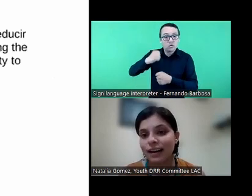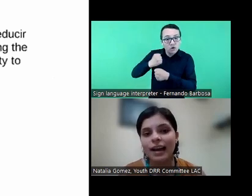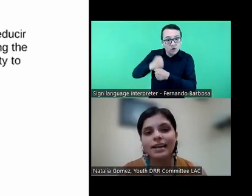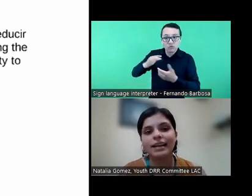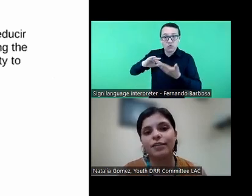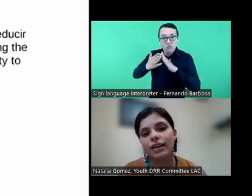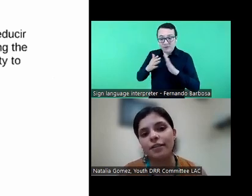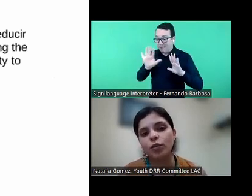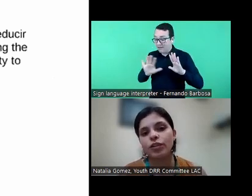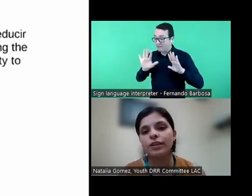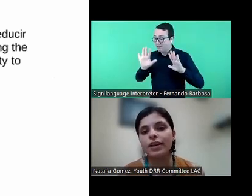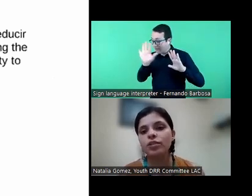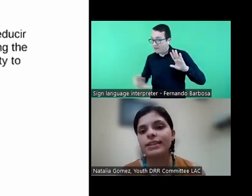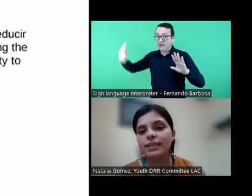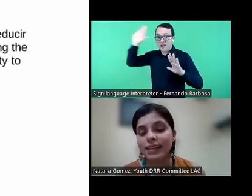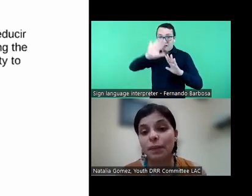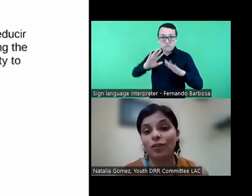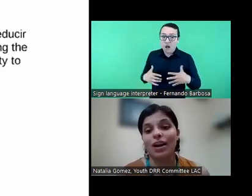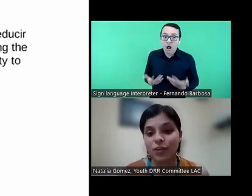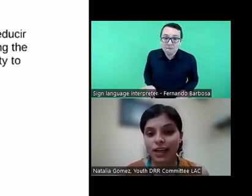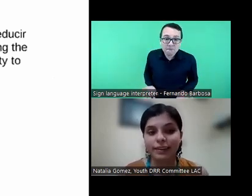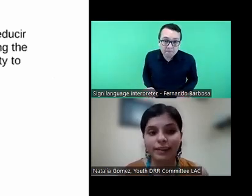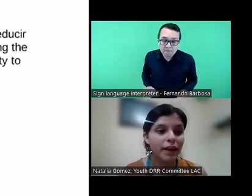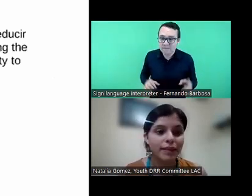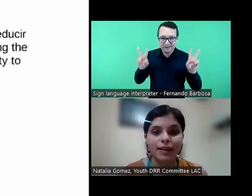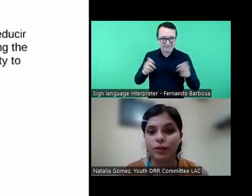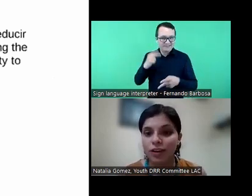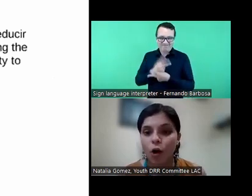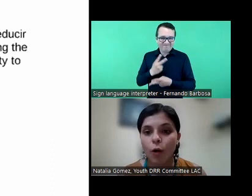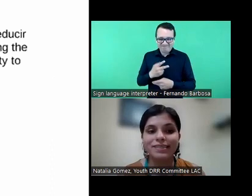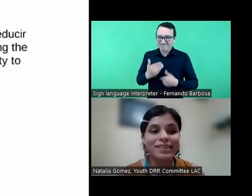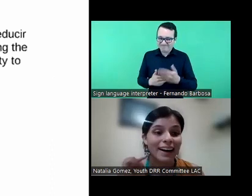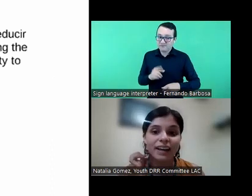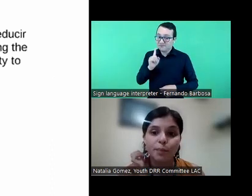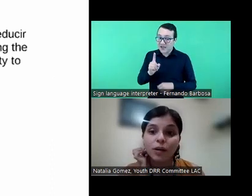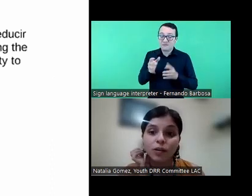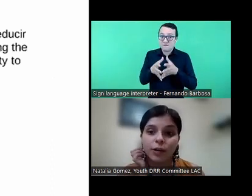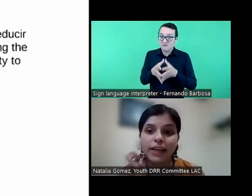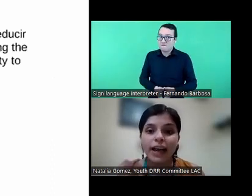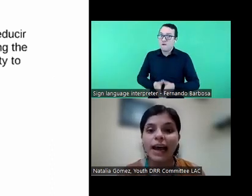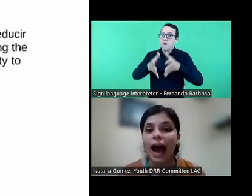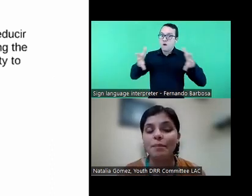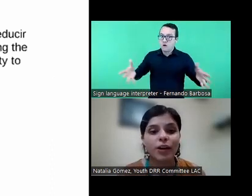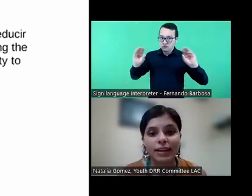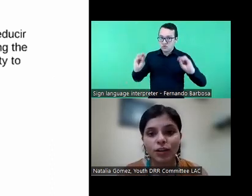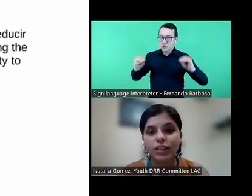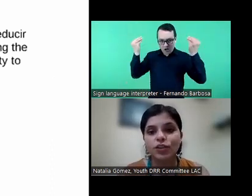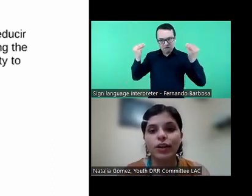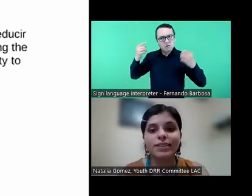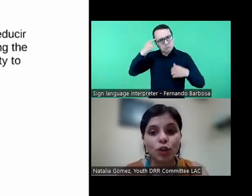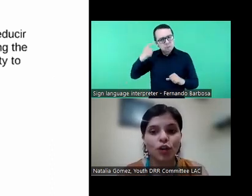participated or currently participate in the community, national, or regional strategies in disaster risk recovery.